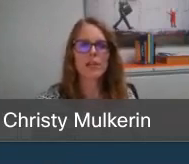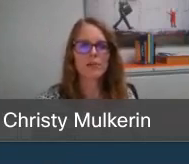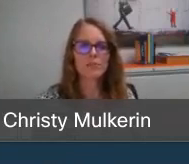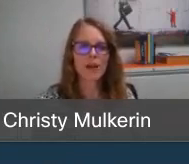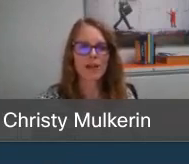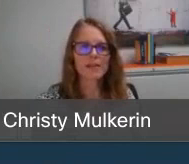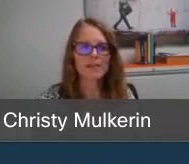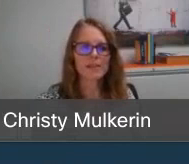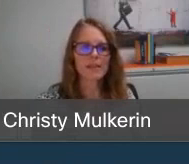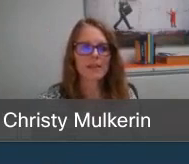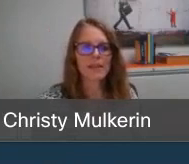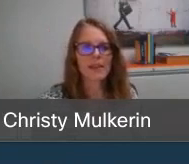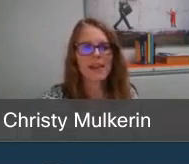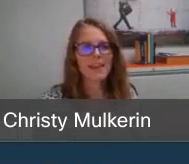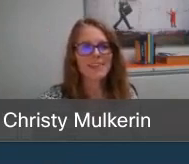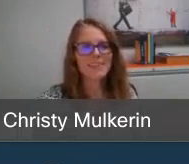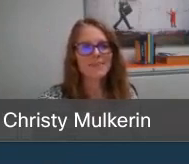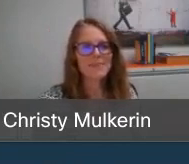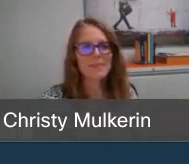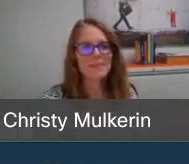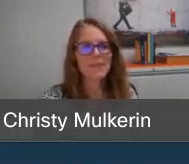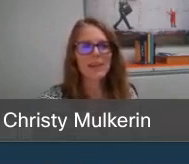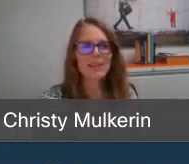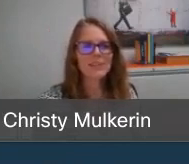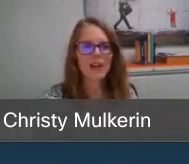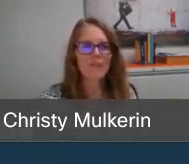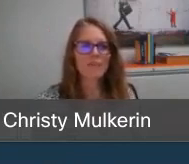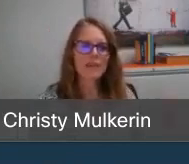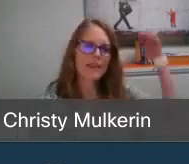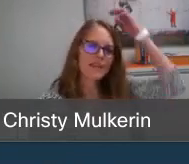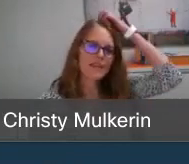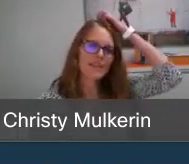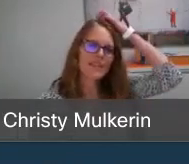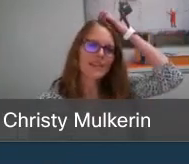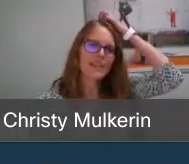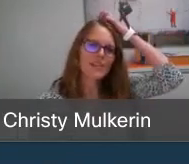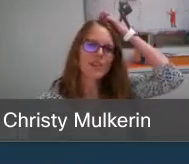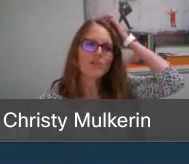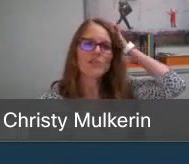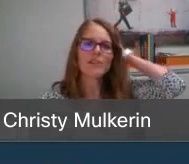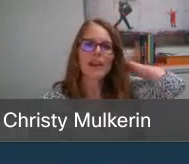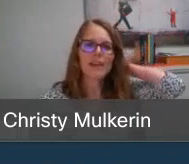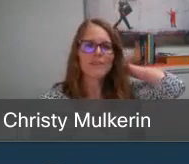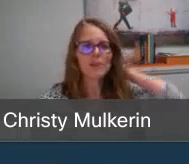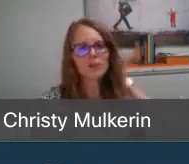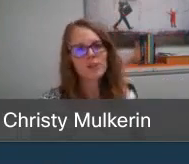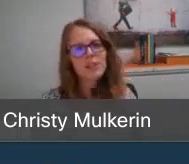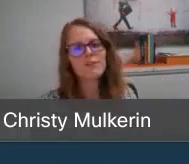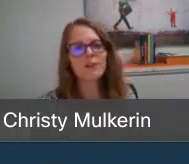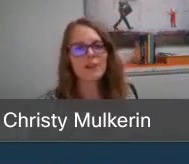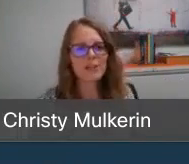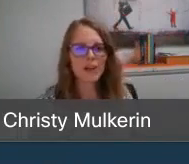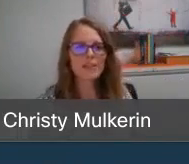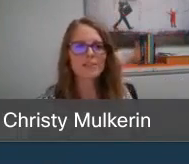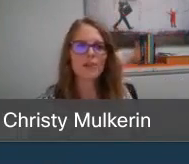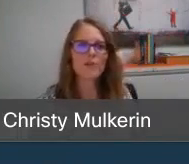geographically close by us. And I like this graph because it shows you that when you're looking